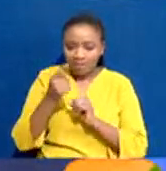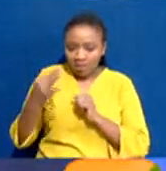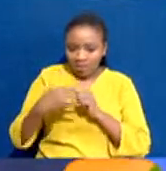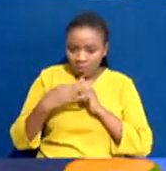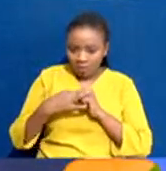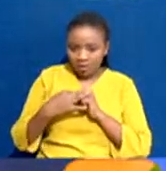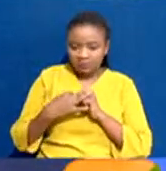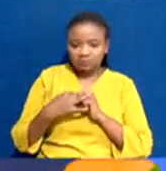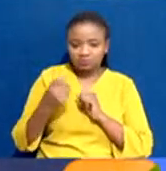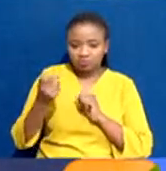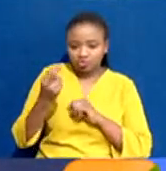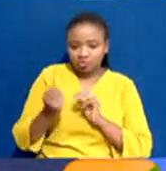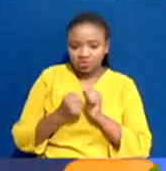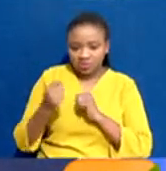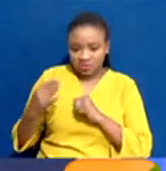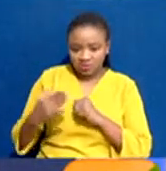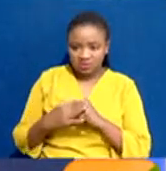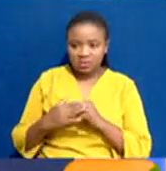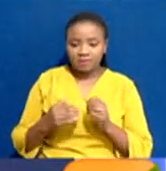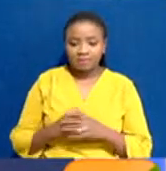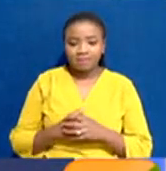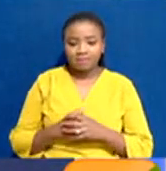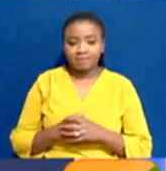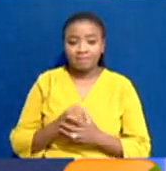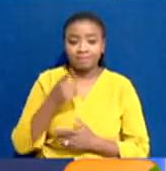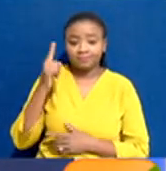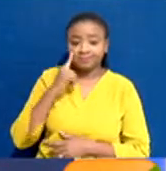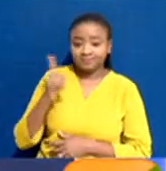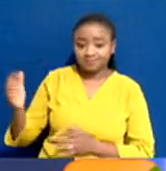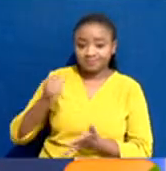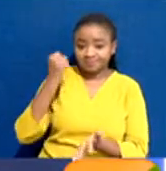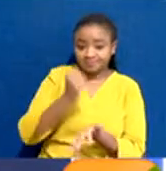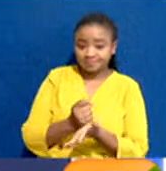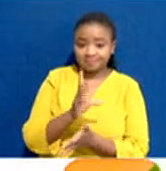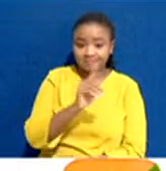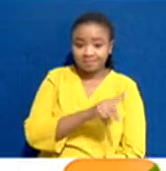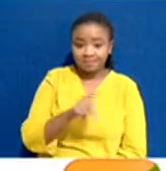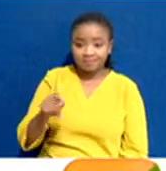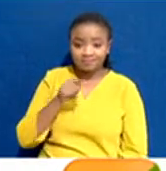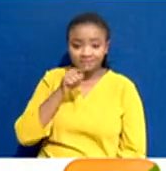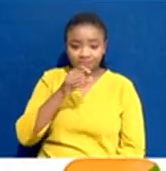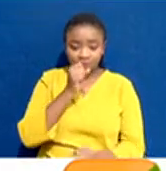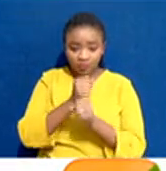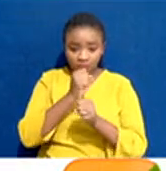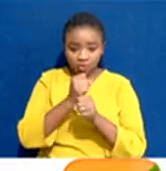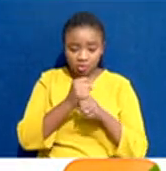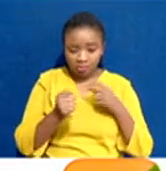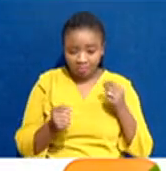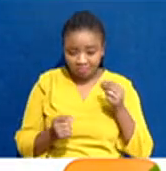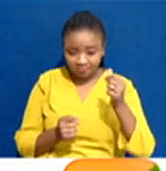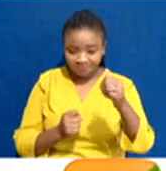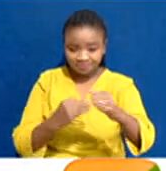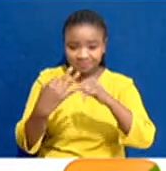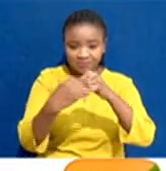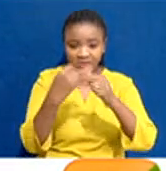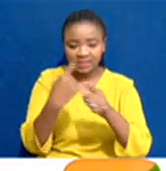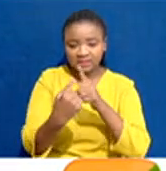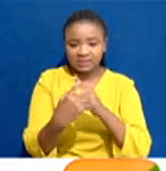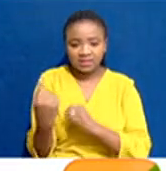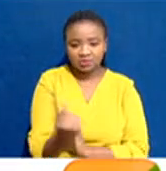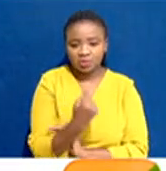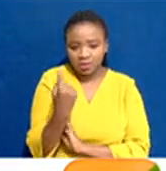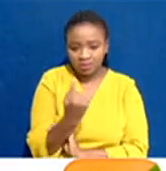2018. The tenure of office of the DPP, according to the Constitution, is an unrenewable 8 years. Before his